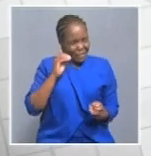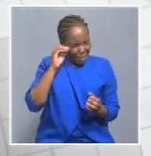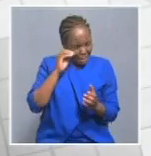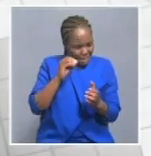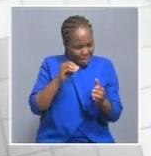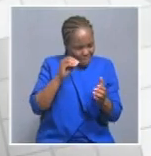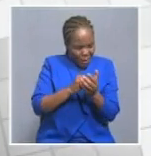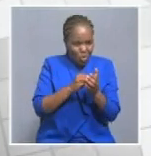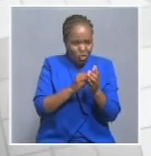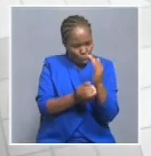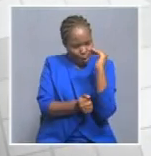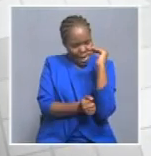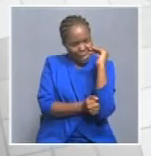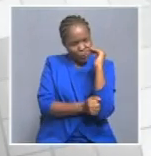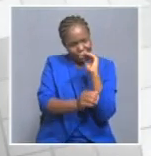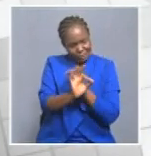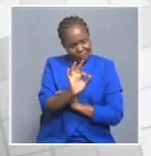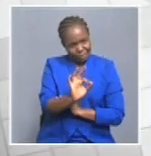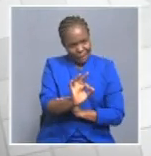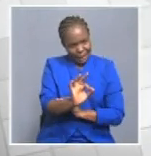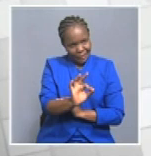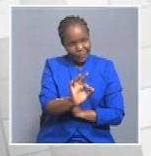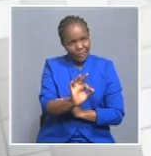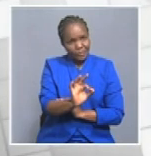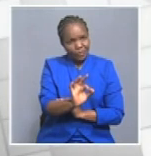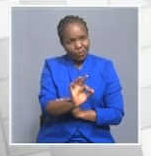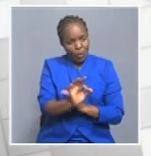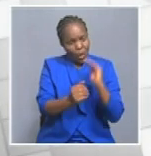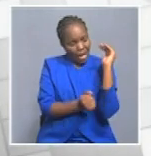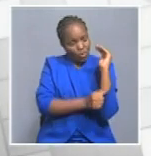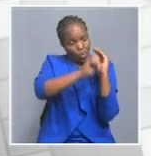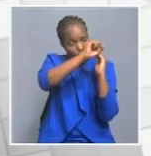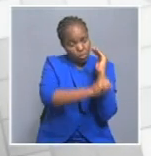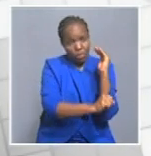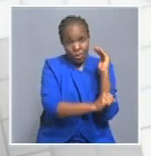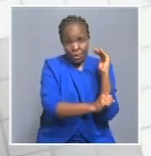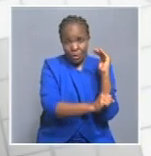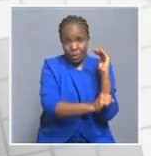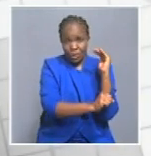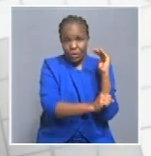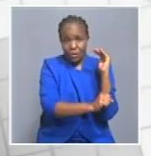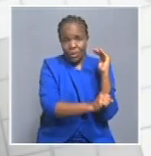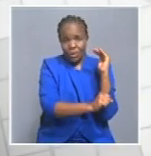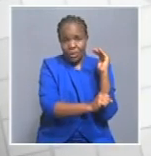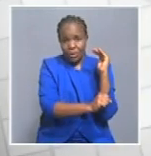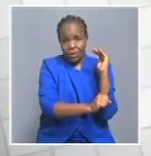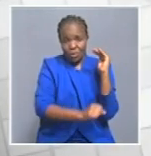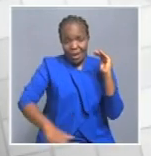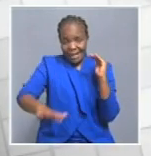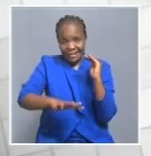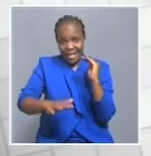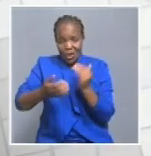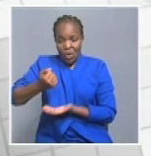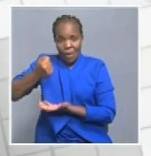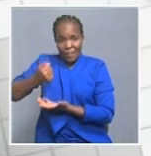with ablution blocks, or flushing toilets, and to service the area, it would cost us